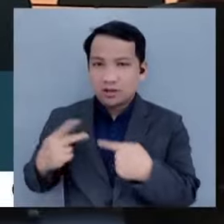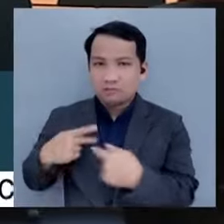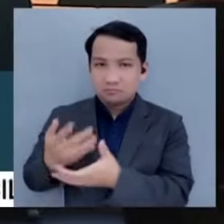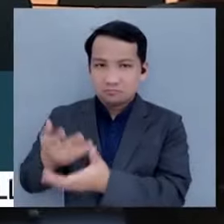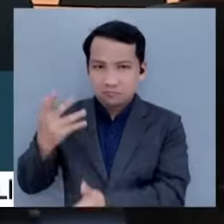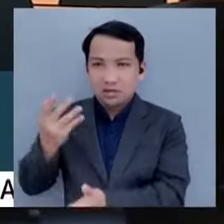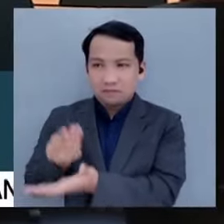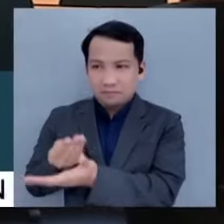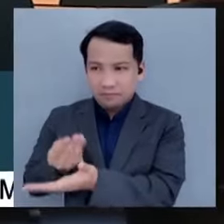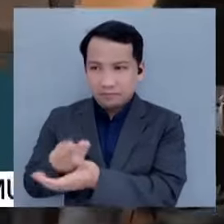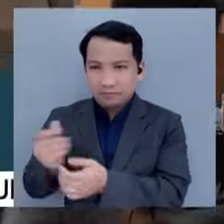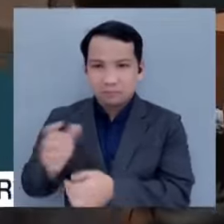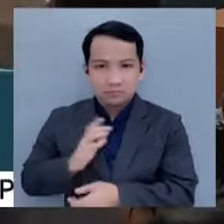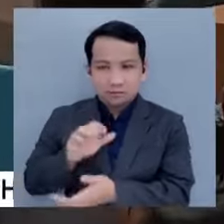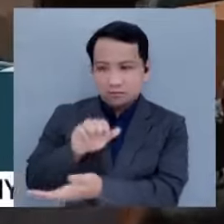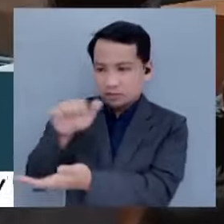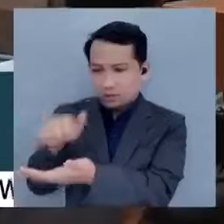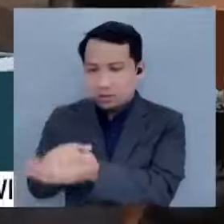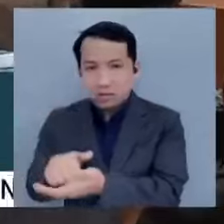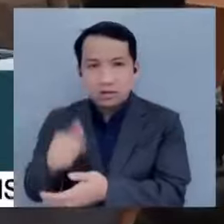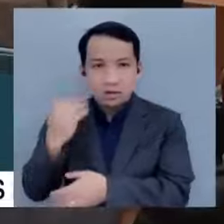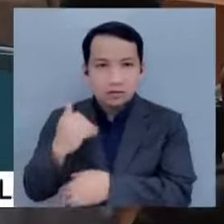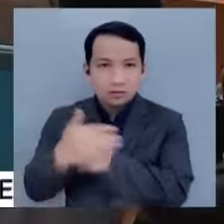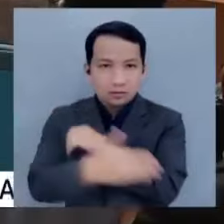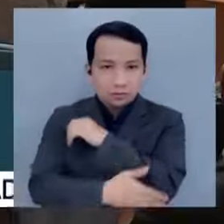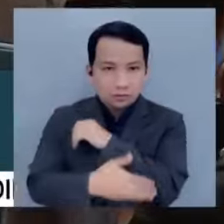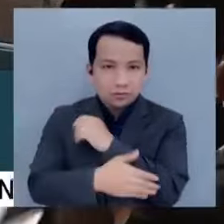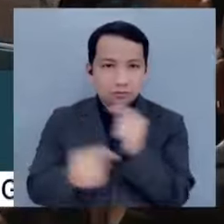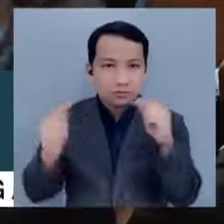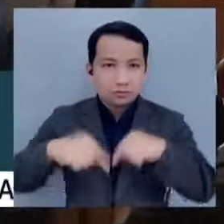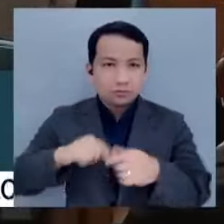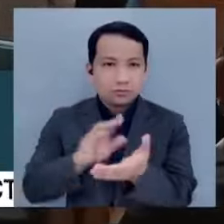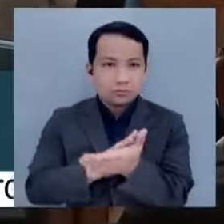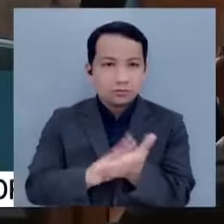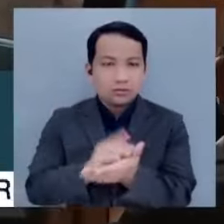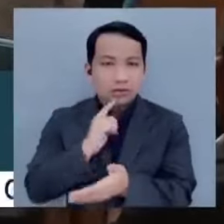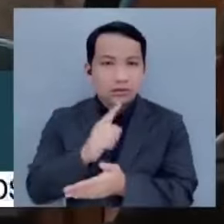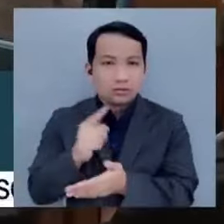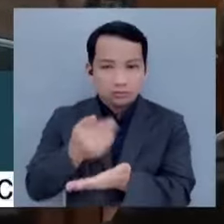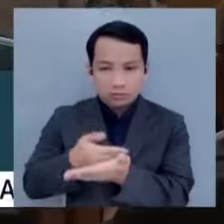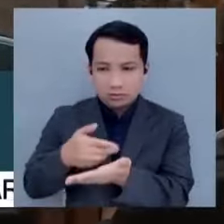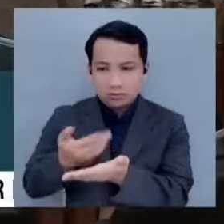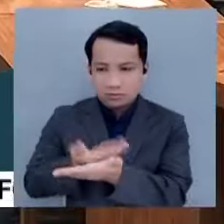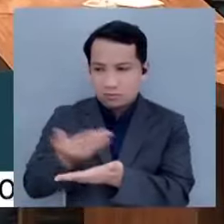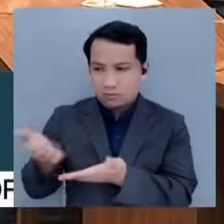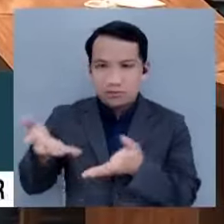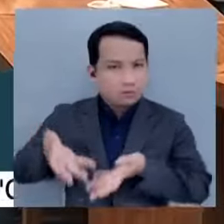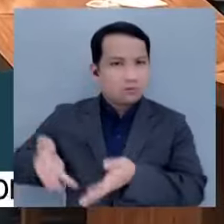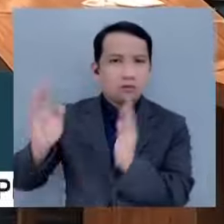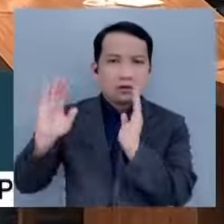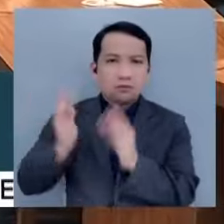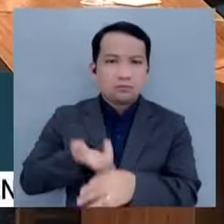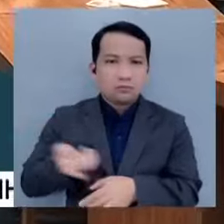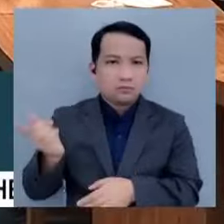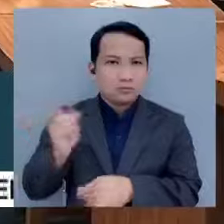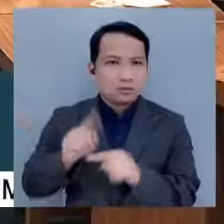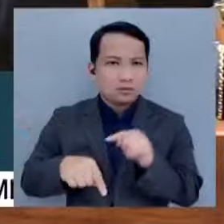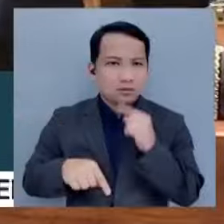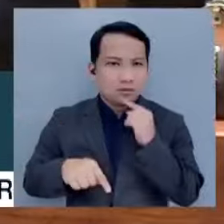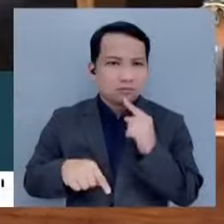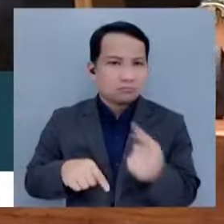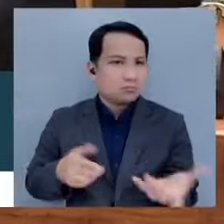if papasok yung mga foreign schools, then kung may pera sila, then go, di ba? Pero hindi ba, wouldn't